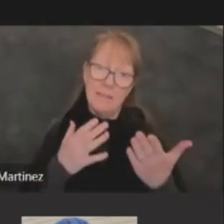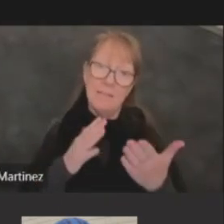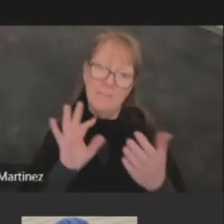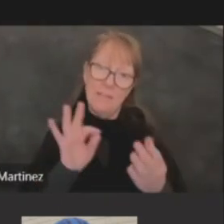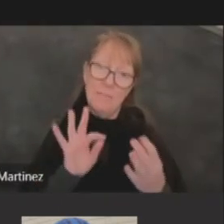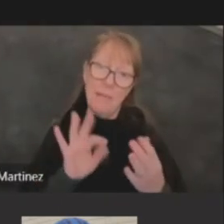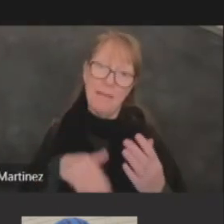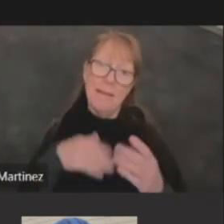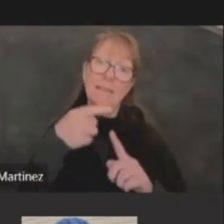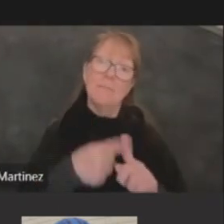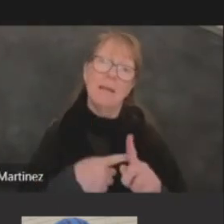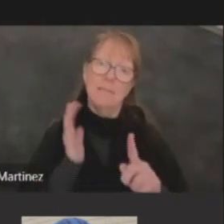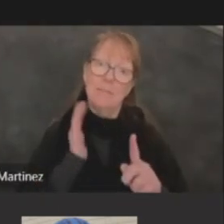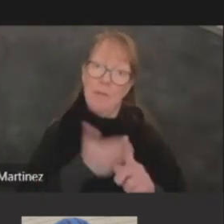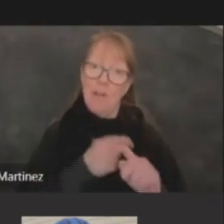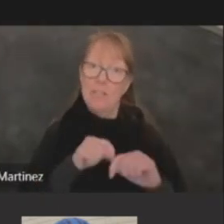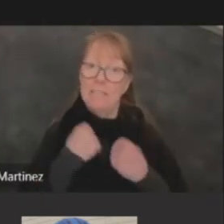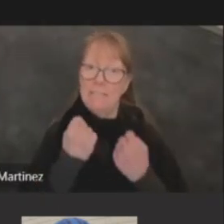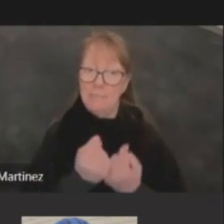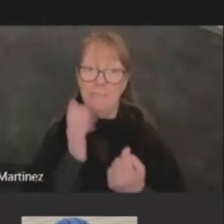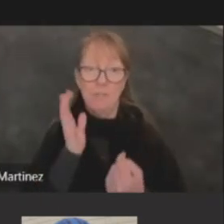month.